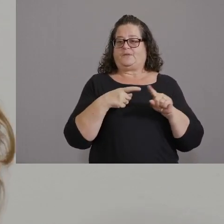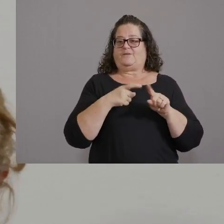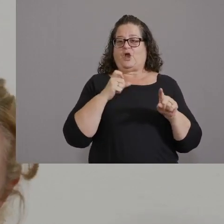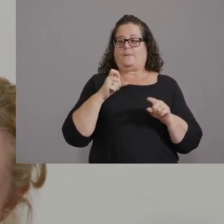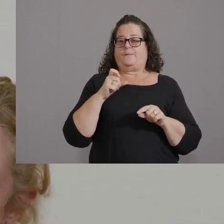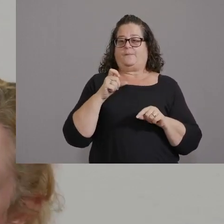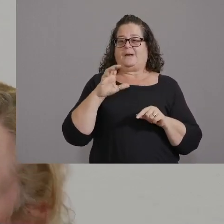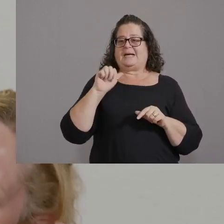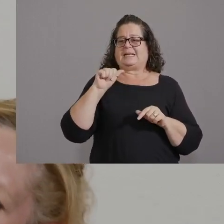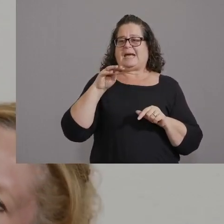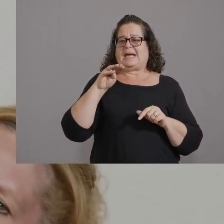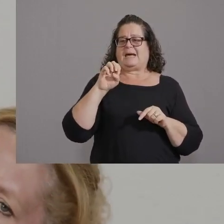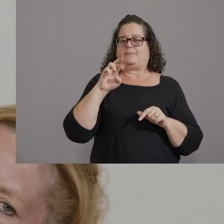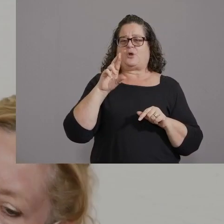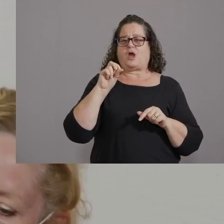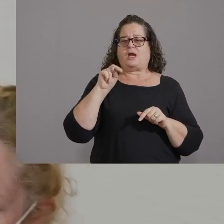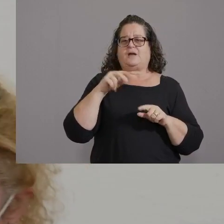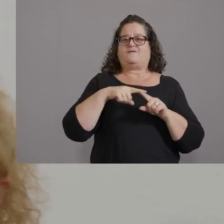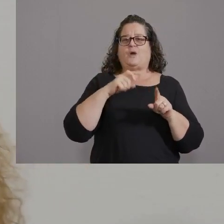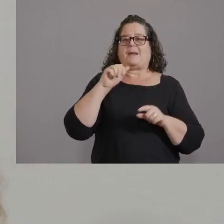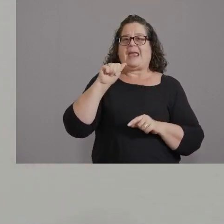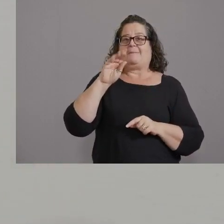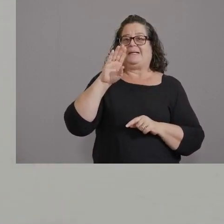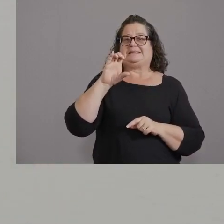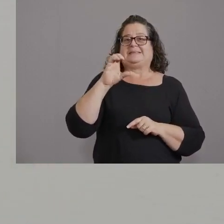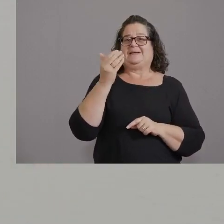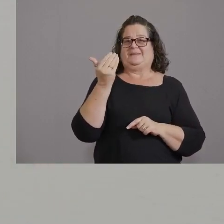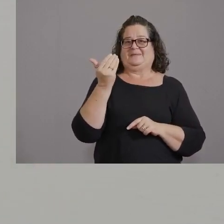15. Hi, Cameron.